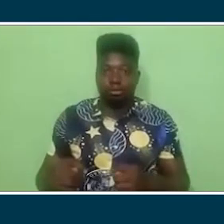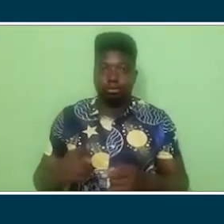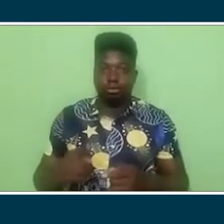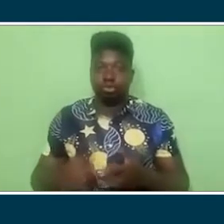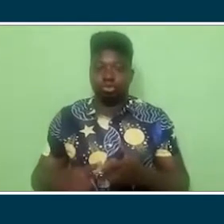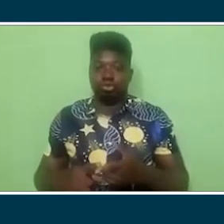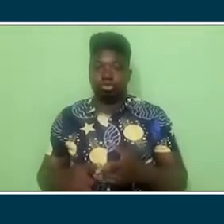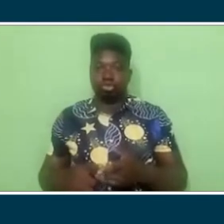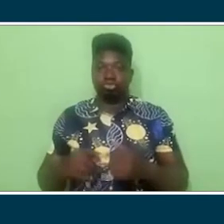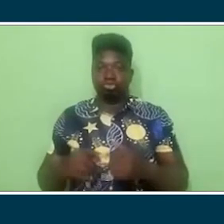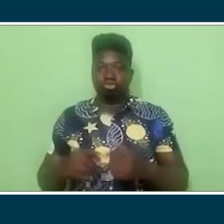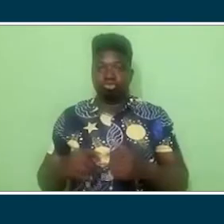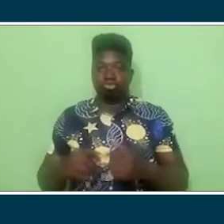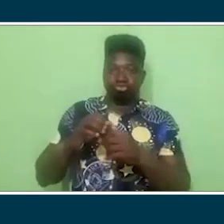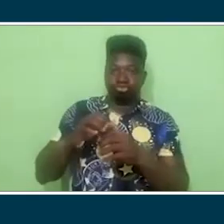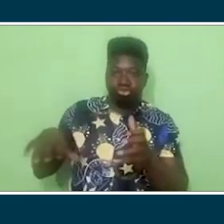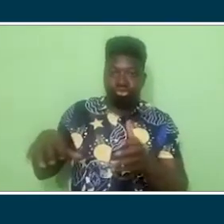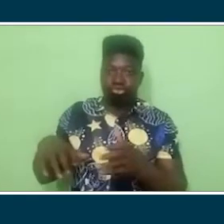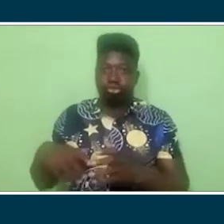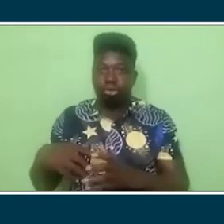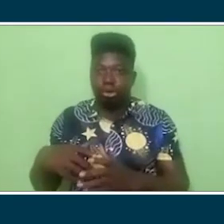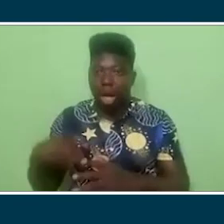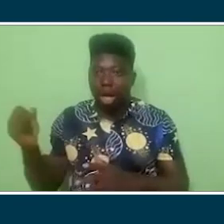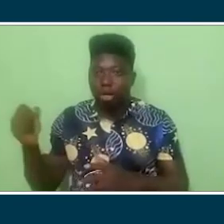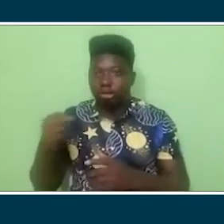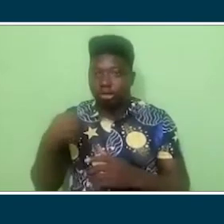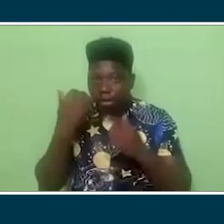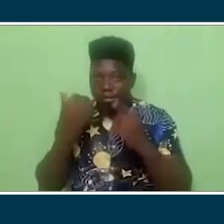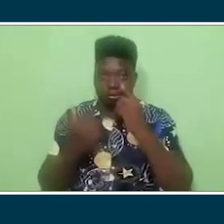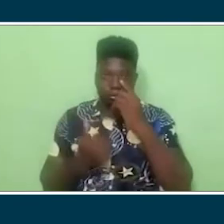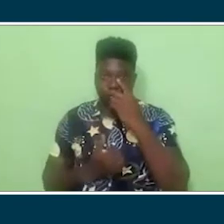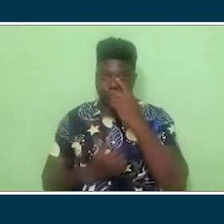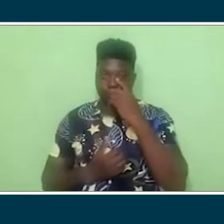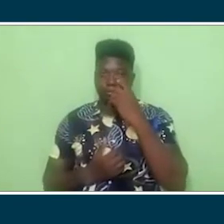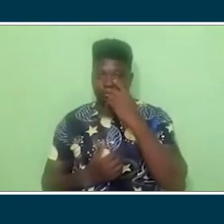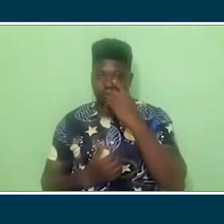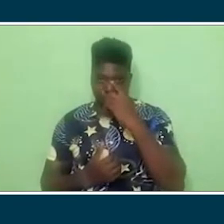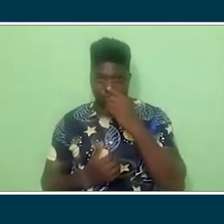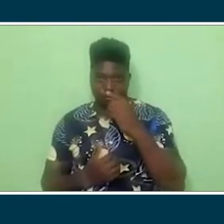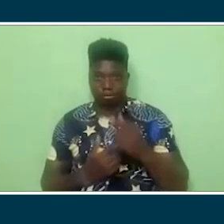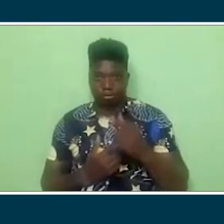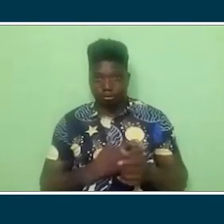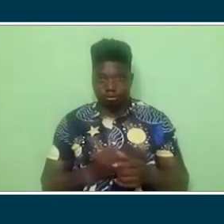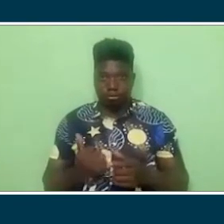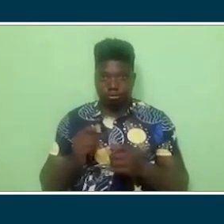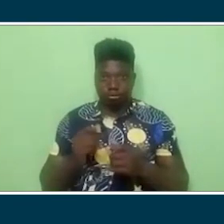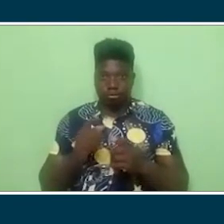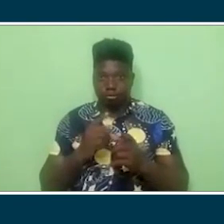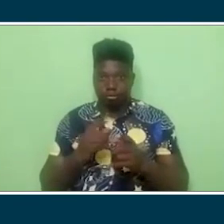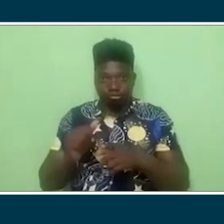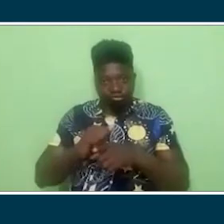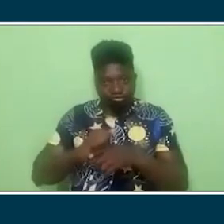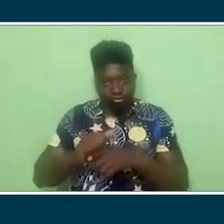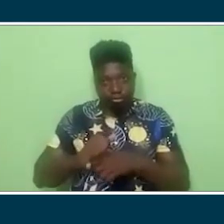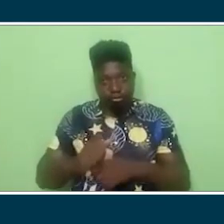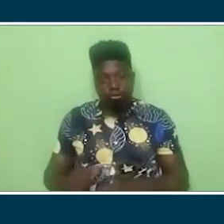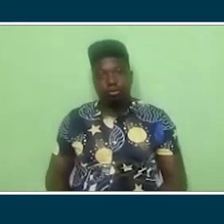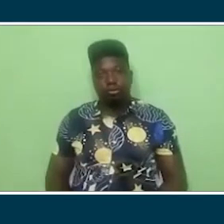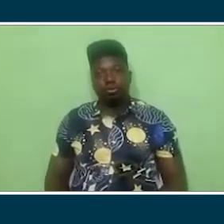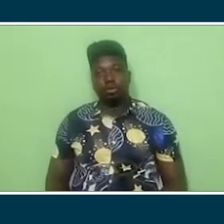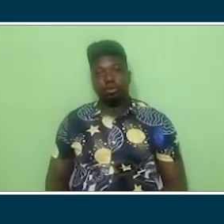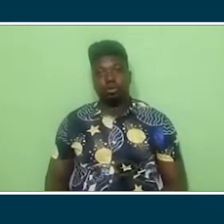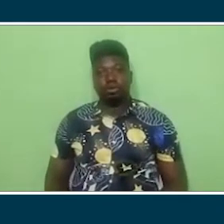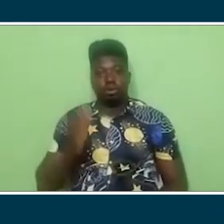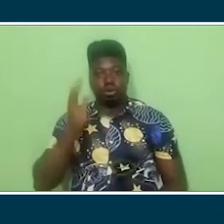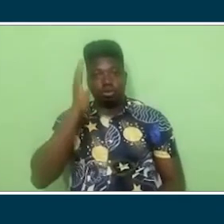shun, disappear a person in hopes or that practice will create